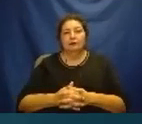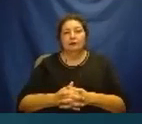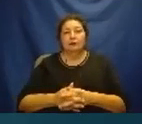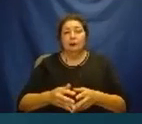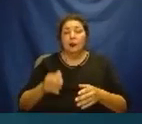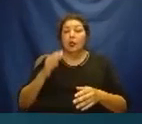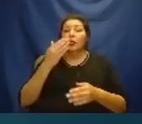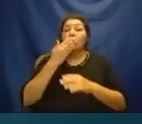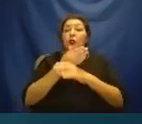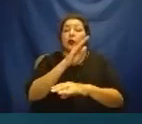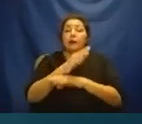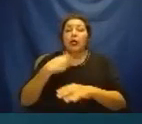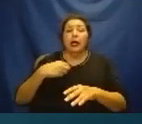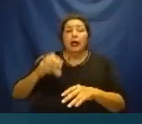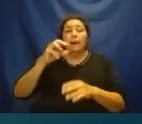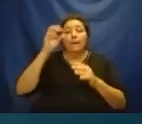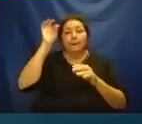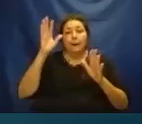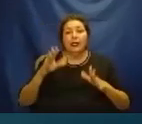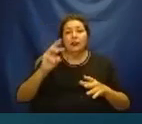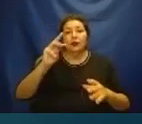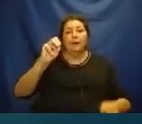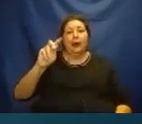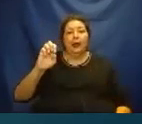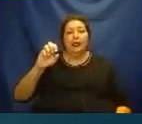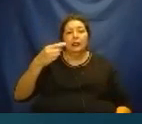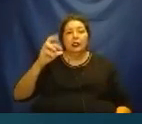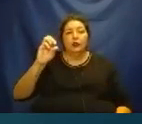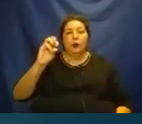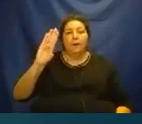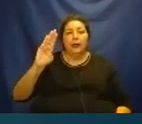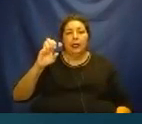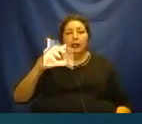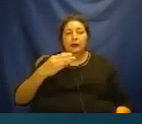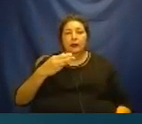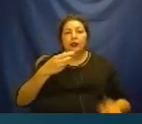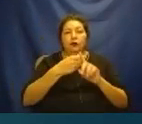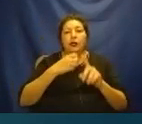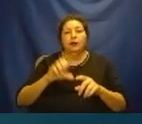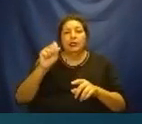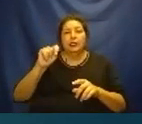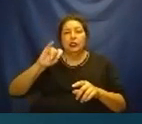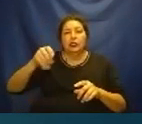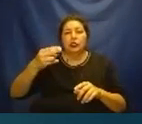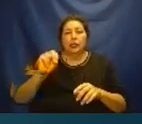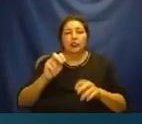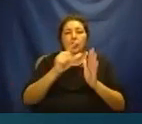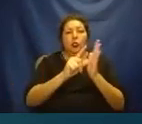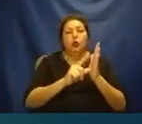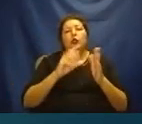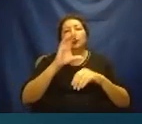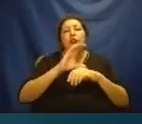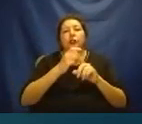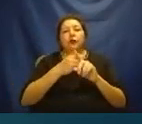Good afternoon. I am Pastor Mike Grobelch of St. John Lutheran Church in Long Beach, and I'm leading this study. If you have